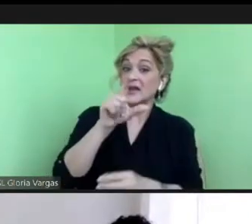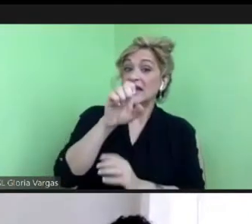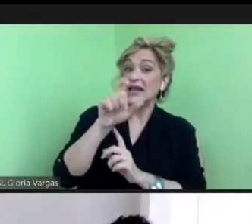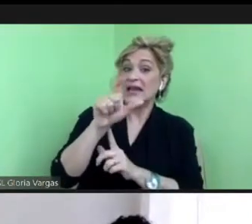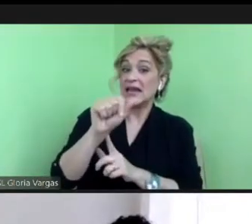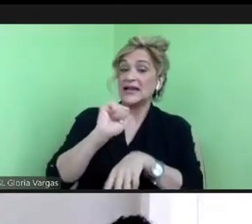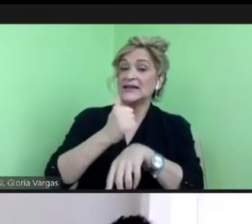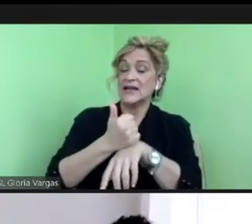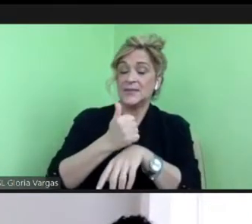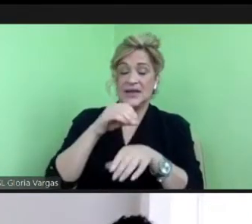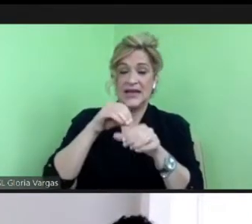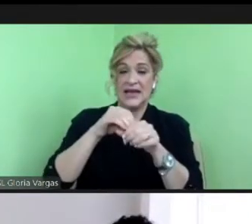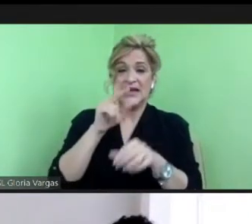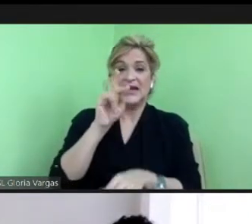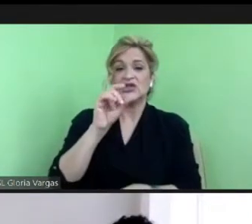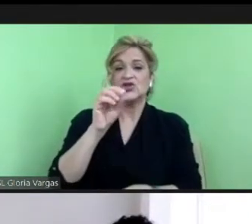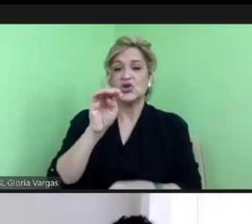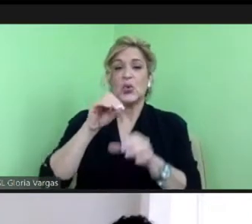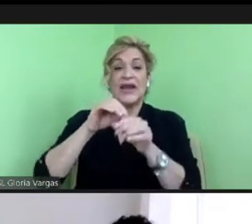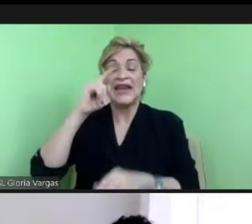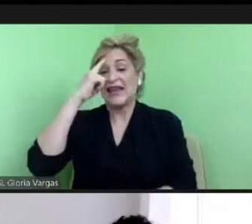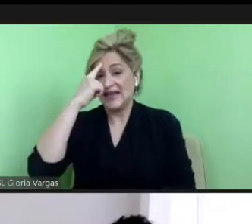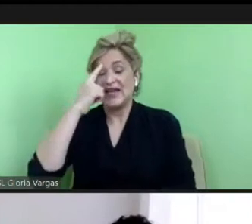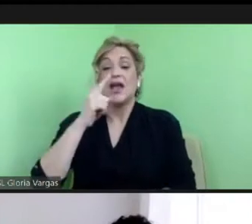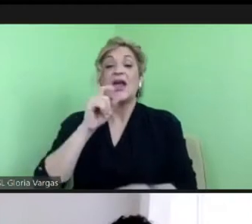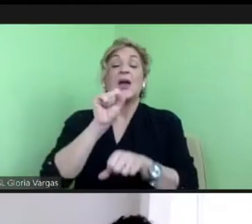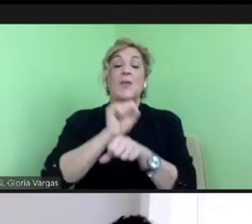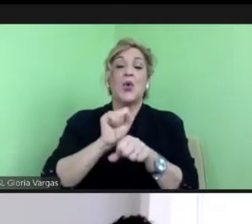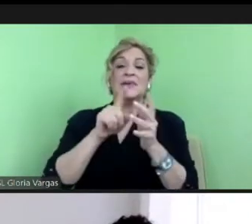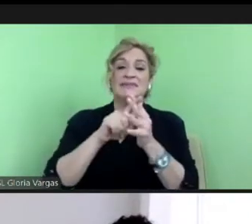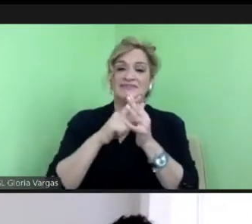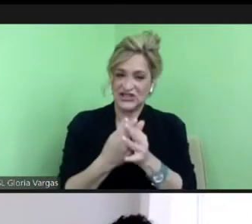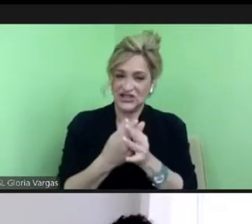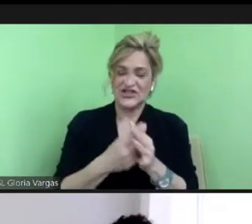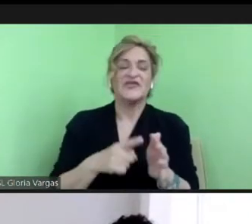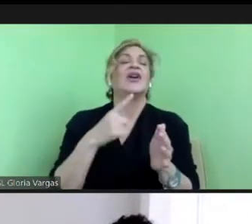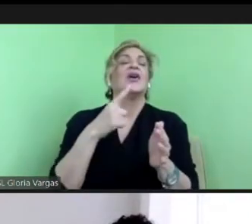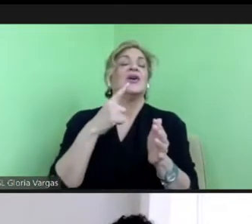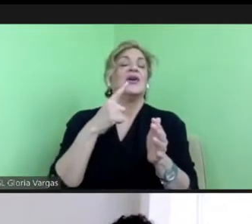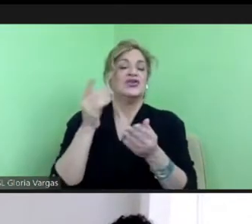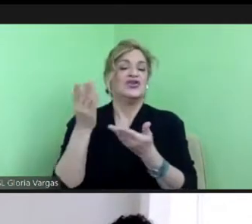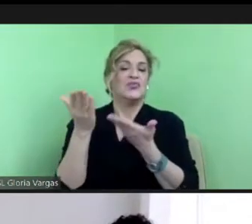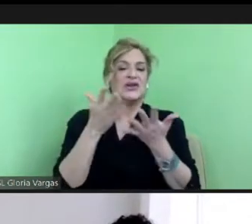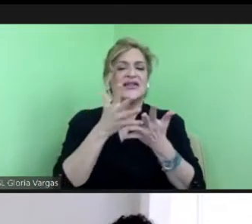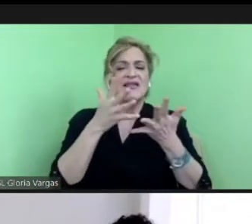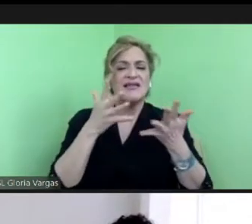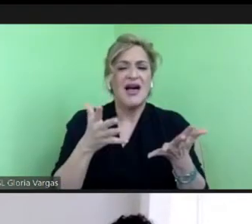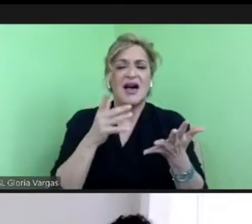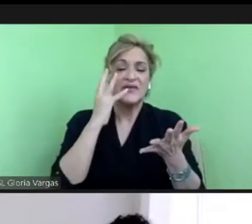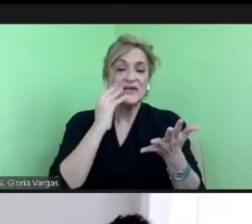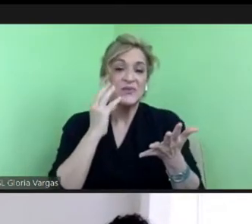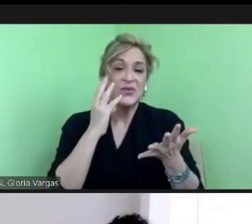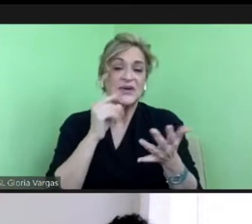Institute India's Supported Employment Initiative. Leela brings a great deal of experience and commitment with her. As